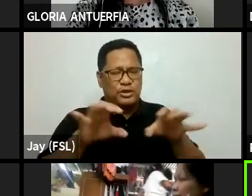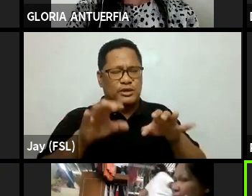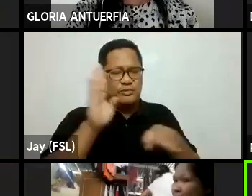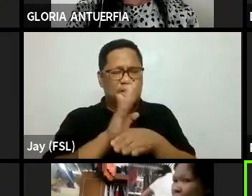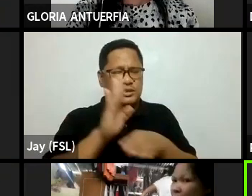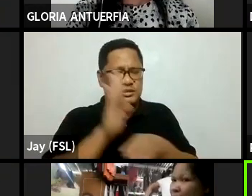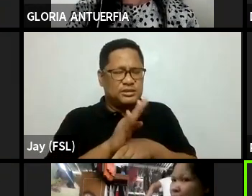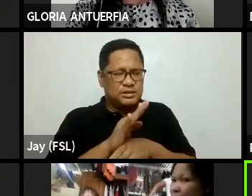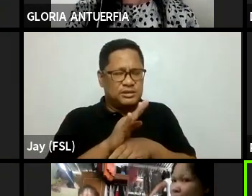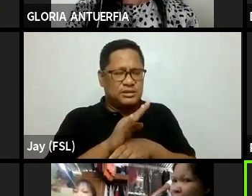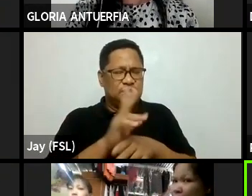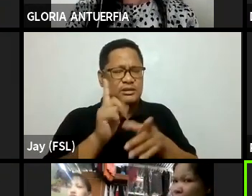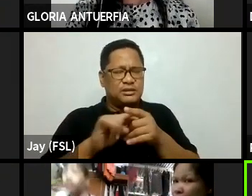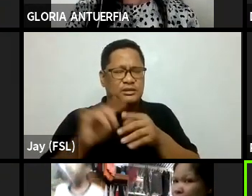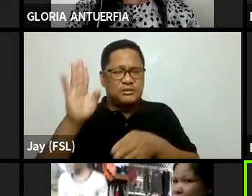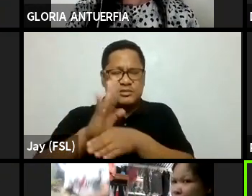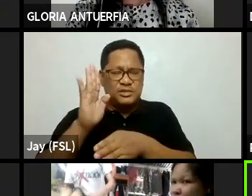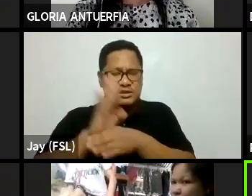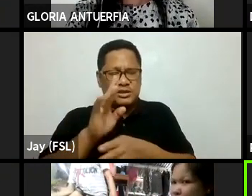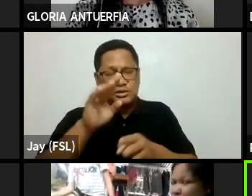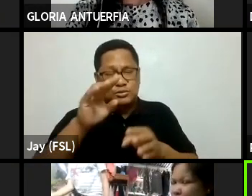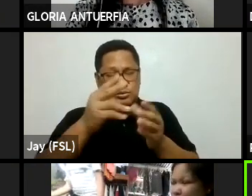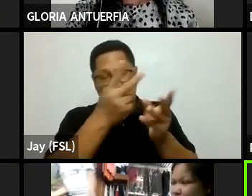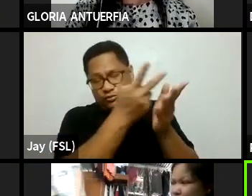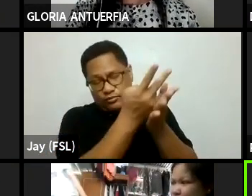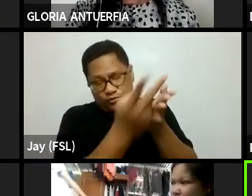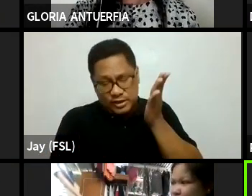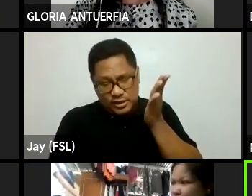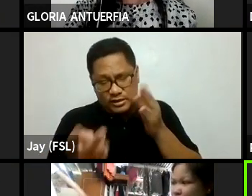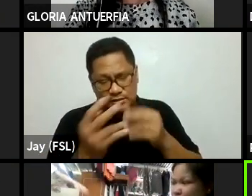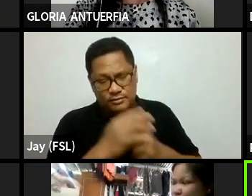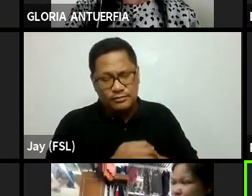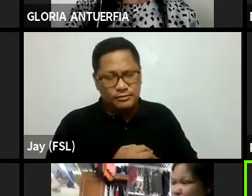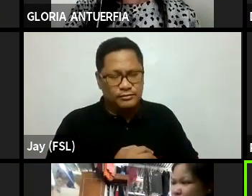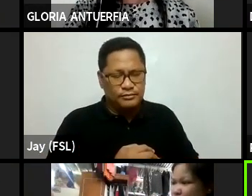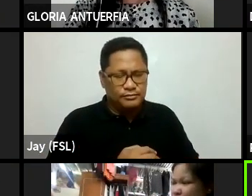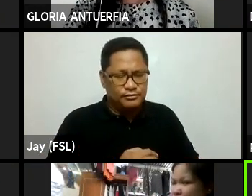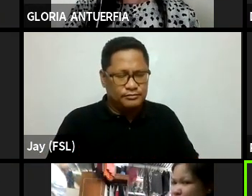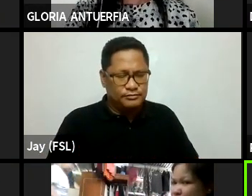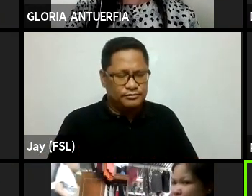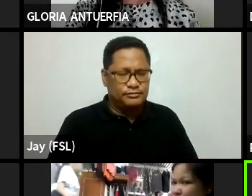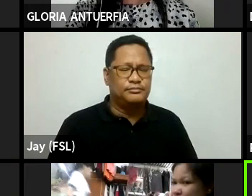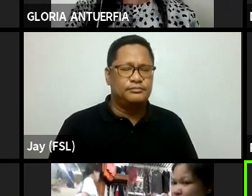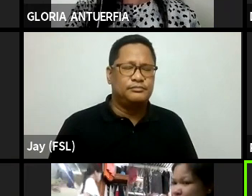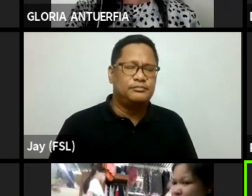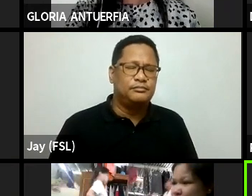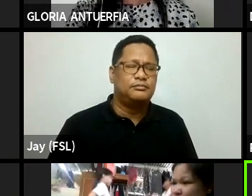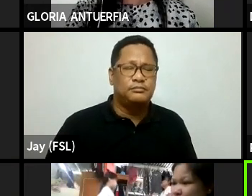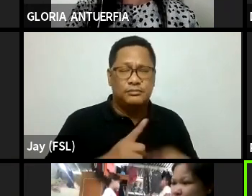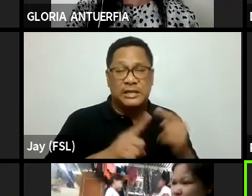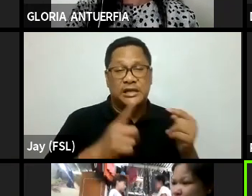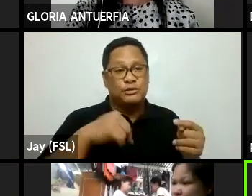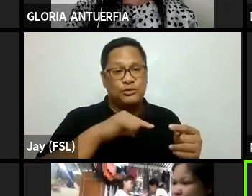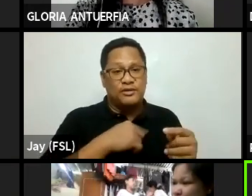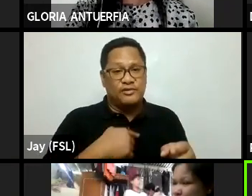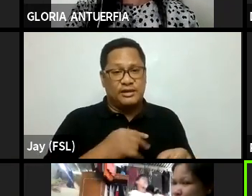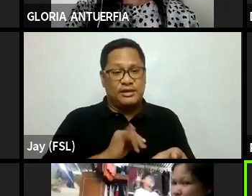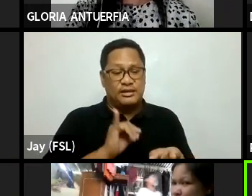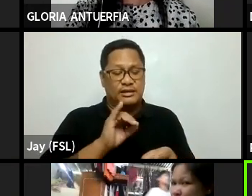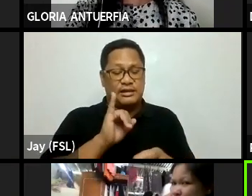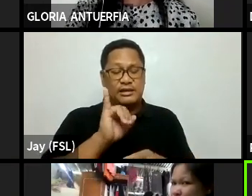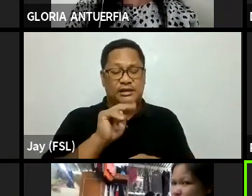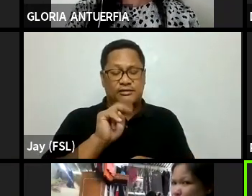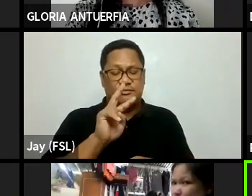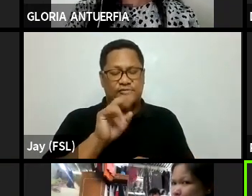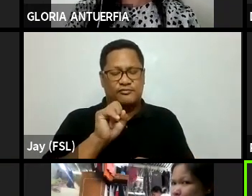the business will fall down. Yan ang problema sa business. Okay? But kung may investments kayo, the money